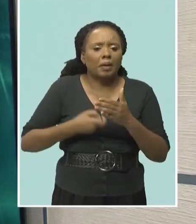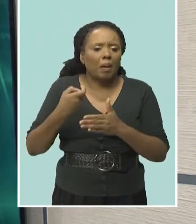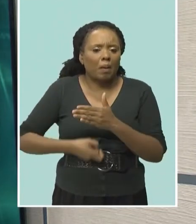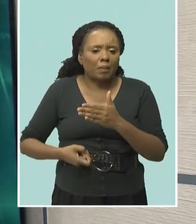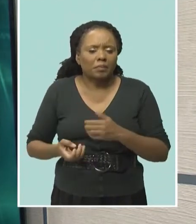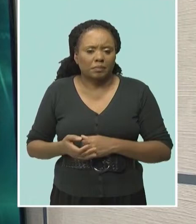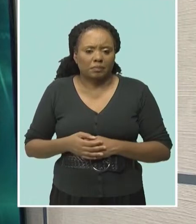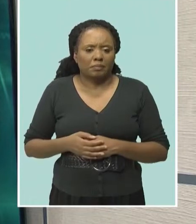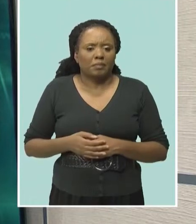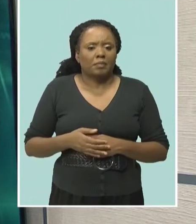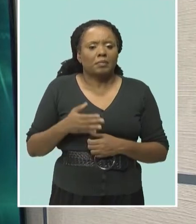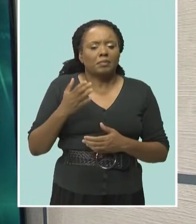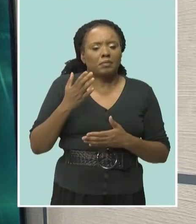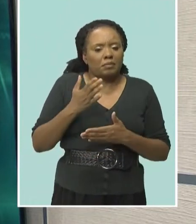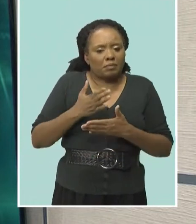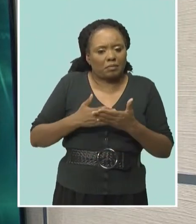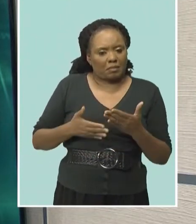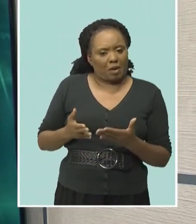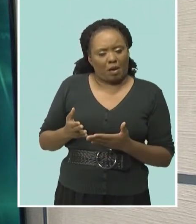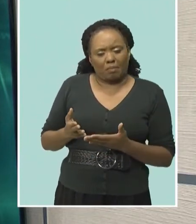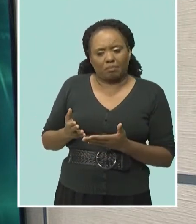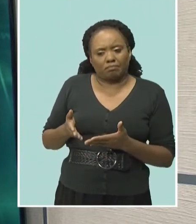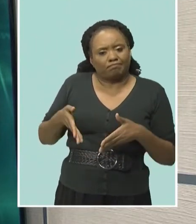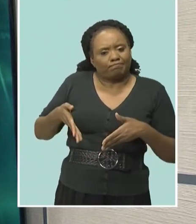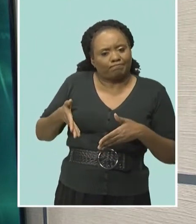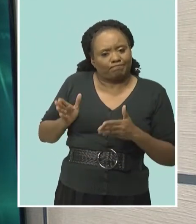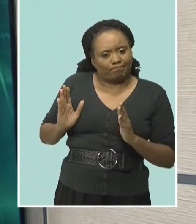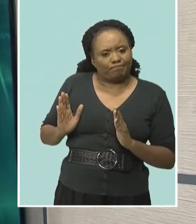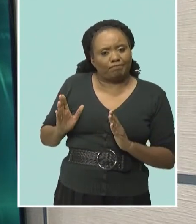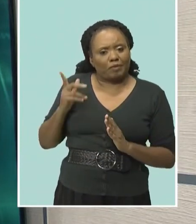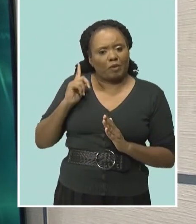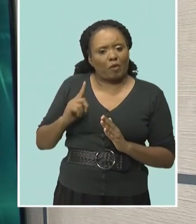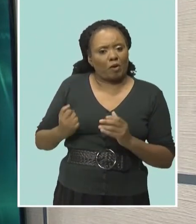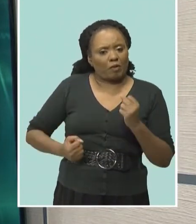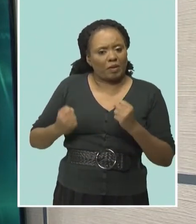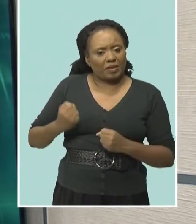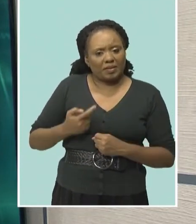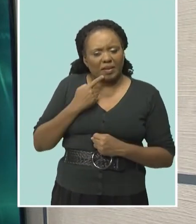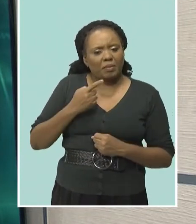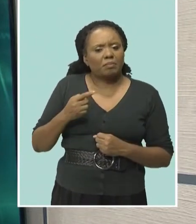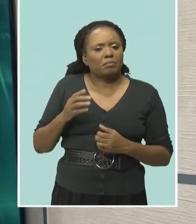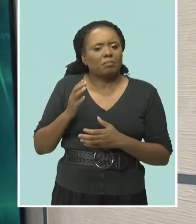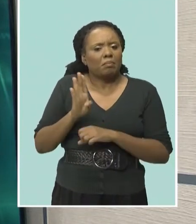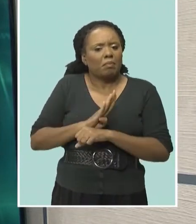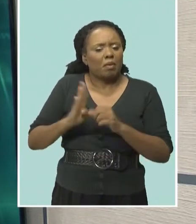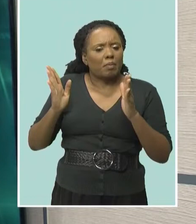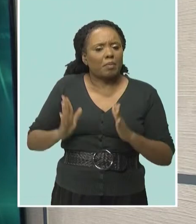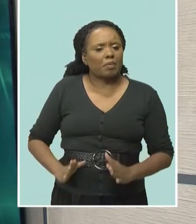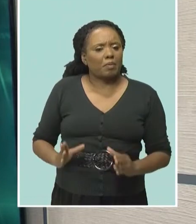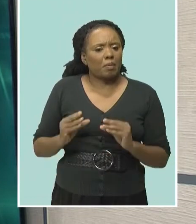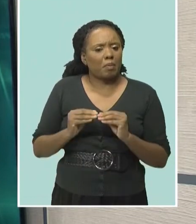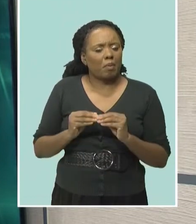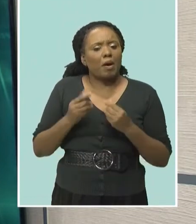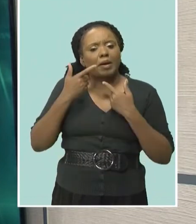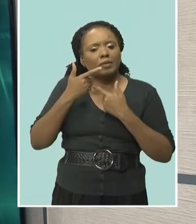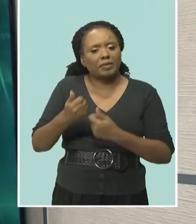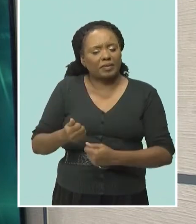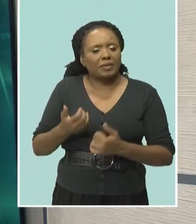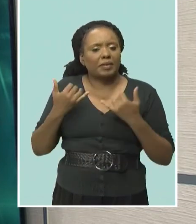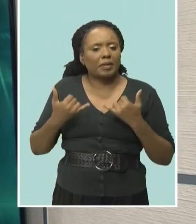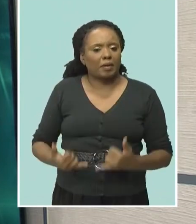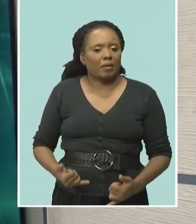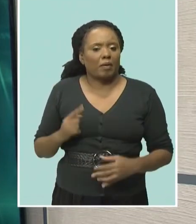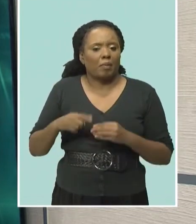Since the provision of some concessions for the hybrid vehicles, he revealed there's more interest from Barbadians. His comments came during a webinar on